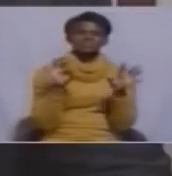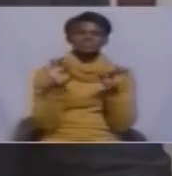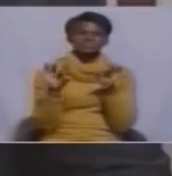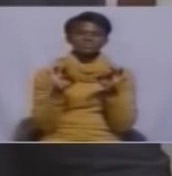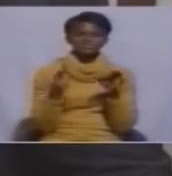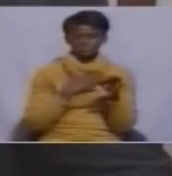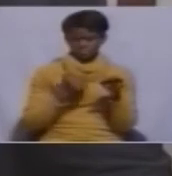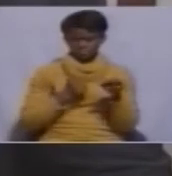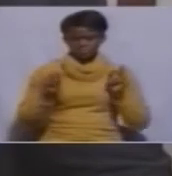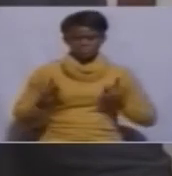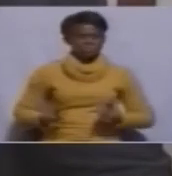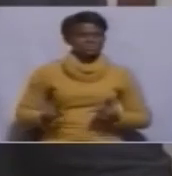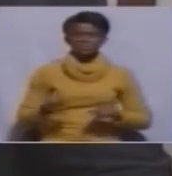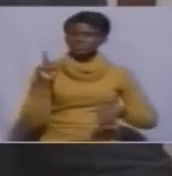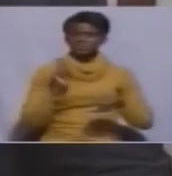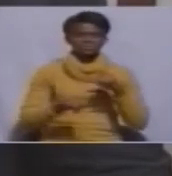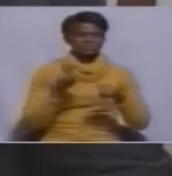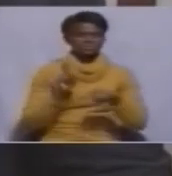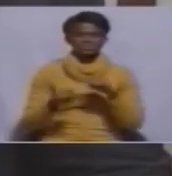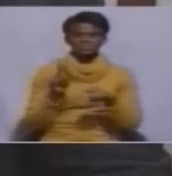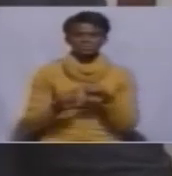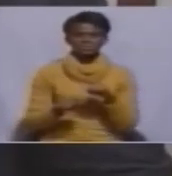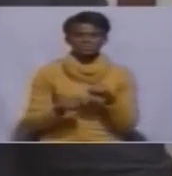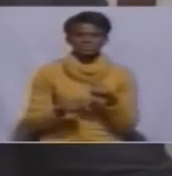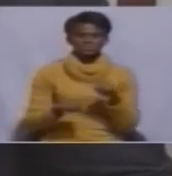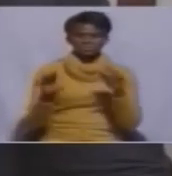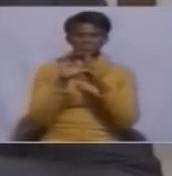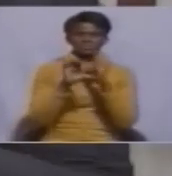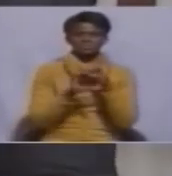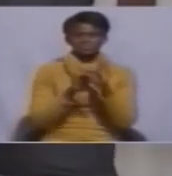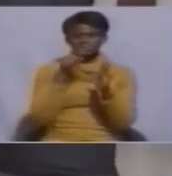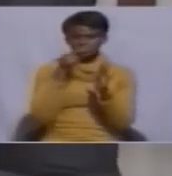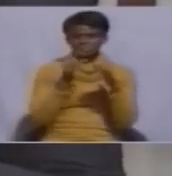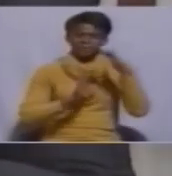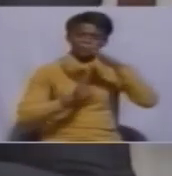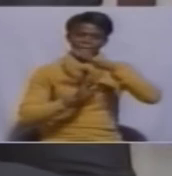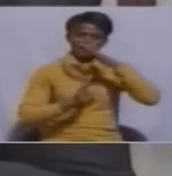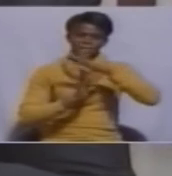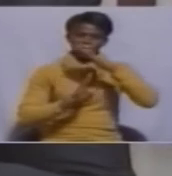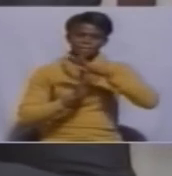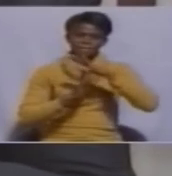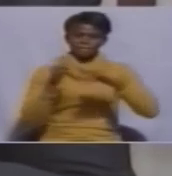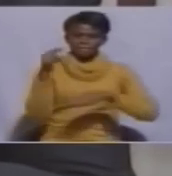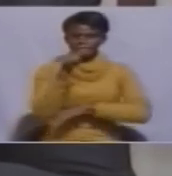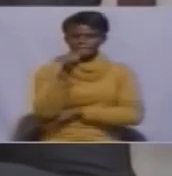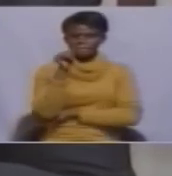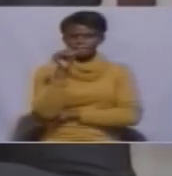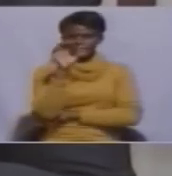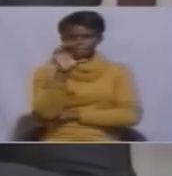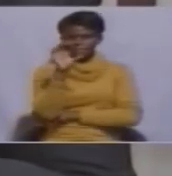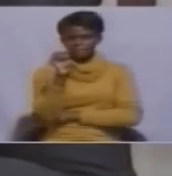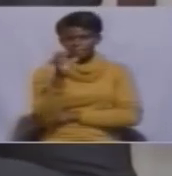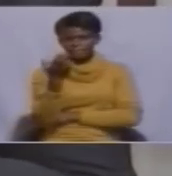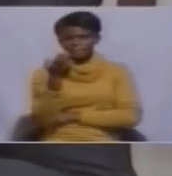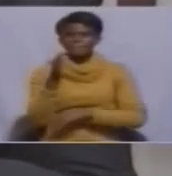Personally, I don't think it will be. Because the Constitution says a minimum. Is it GCE? Is it